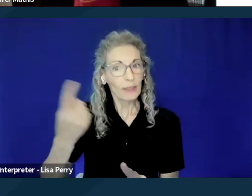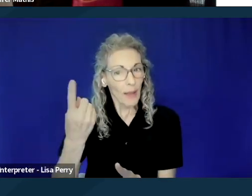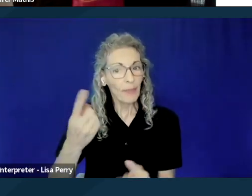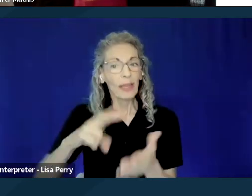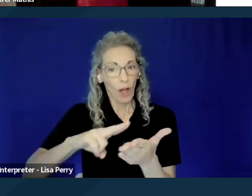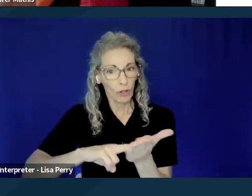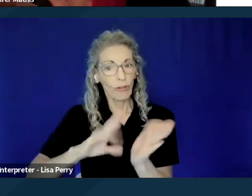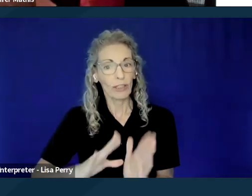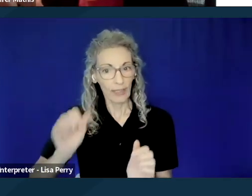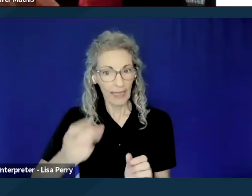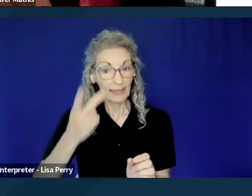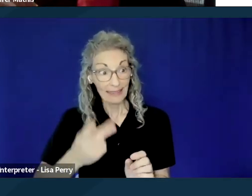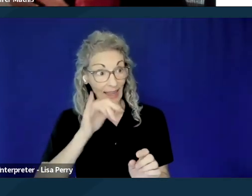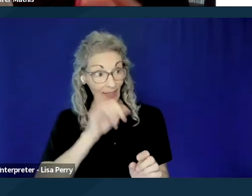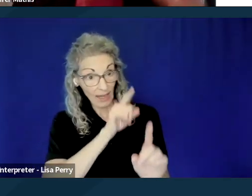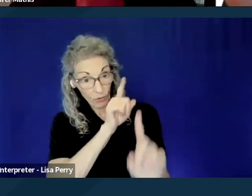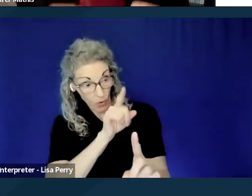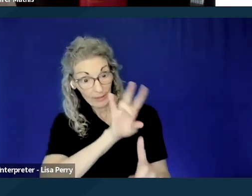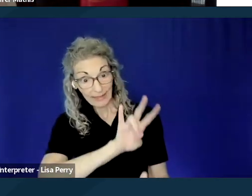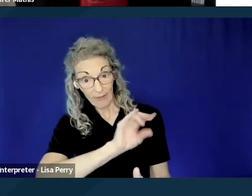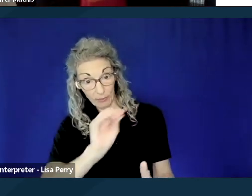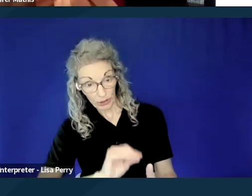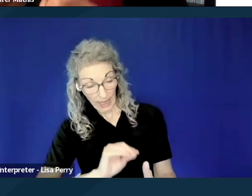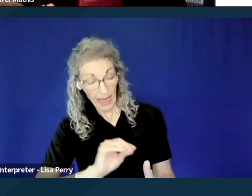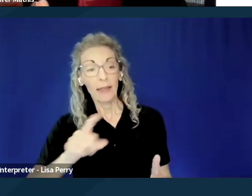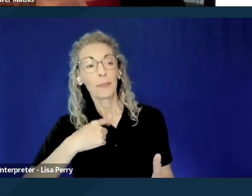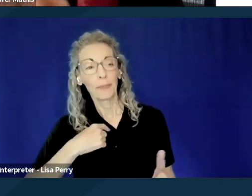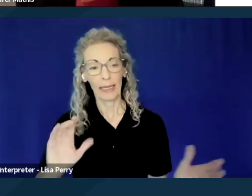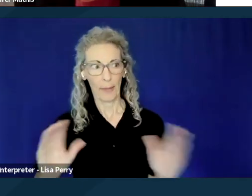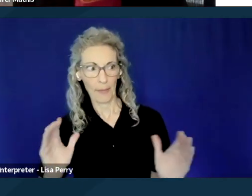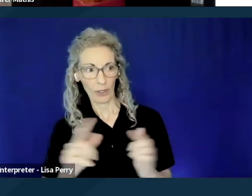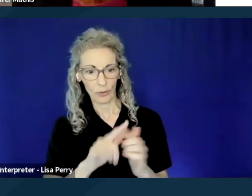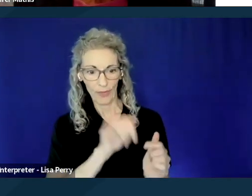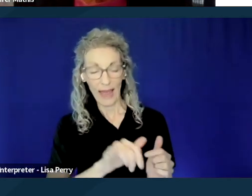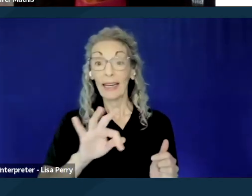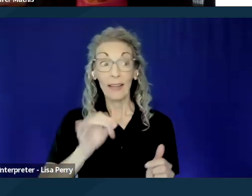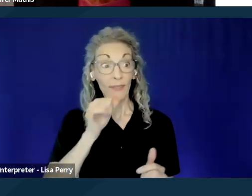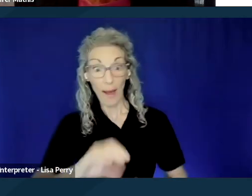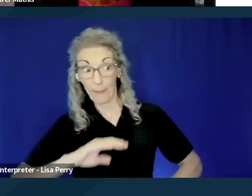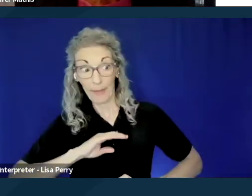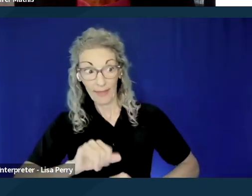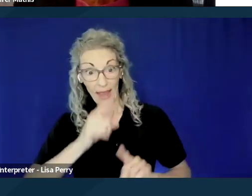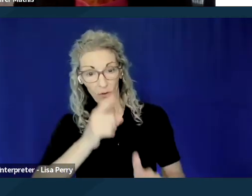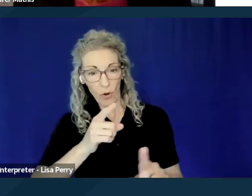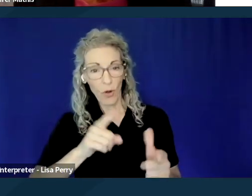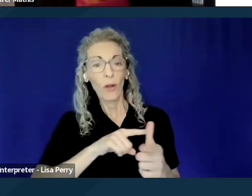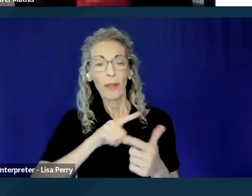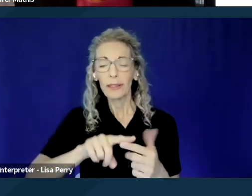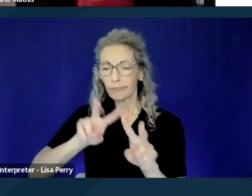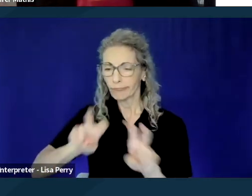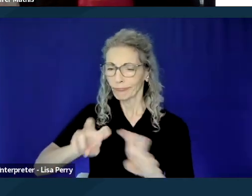measure against. If they're not meeting that goal, then they look at what the barriers are and how they can address